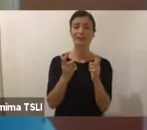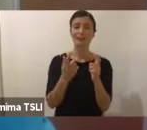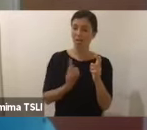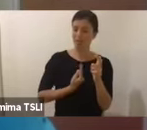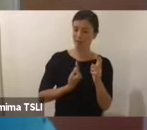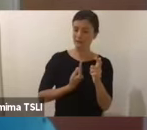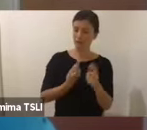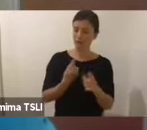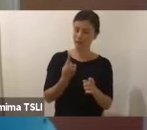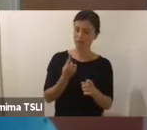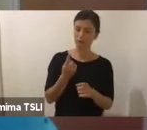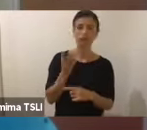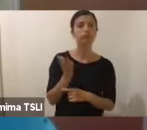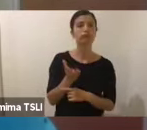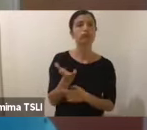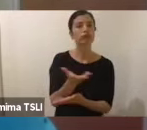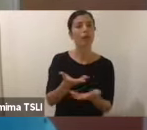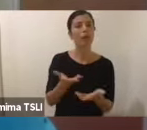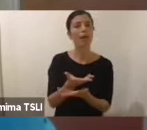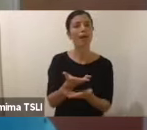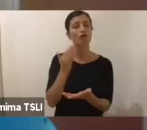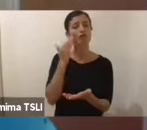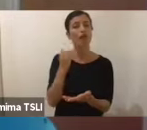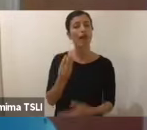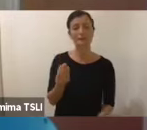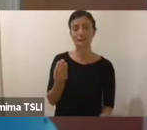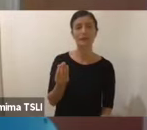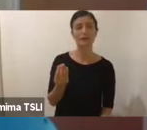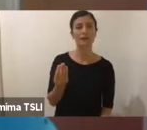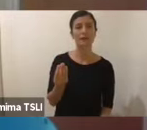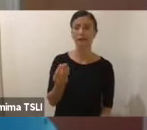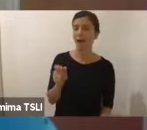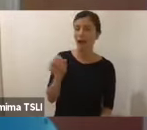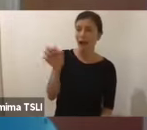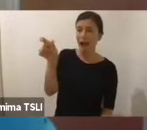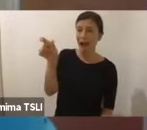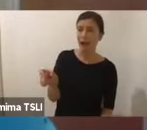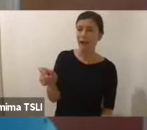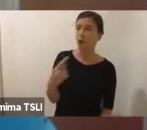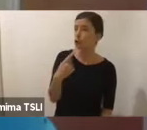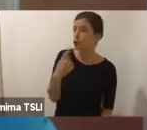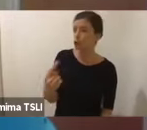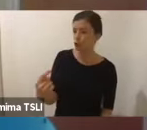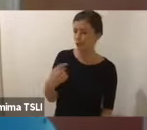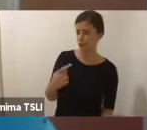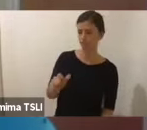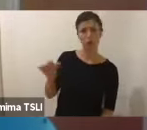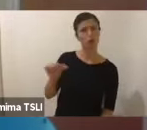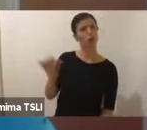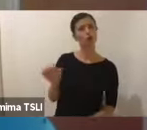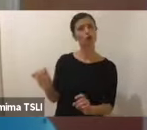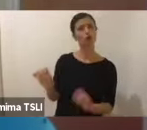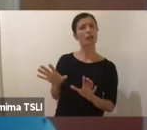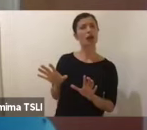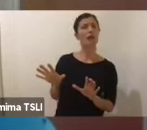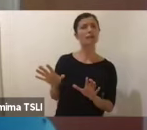was thinking so if they're saying that to ratna darani what do you think people are saying to bame or big pop people when we try and